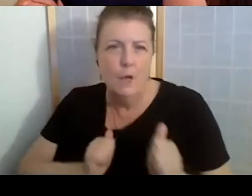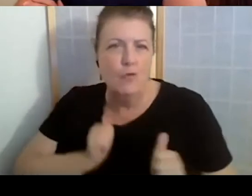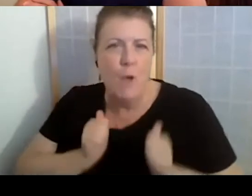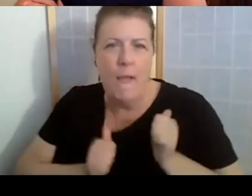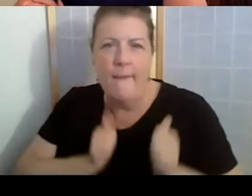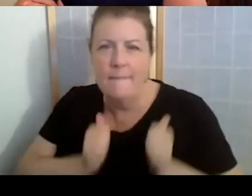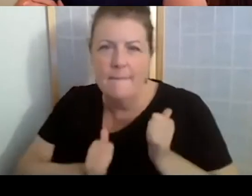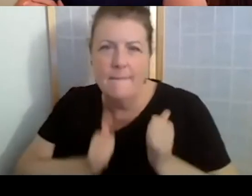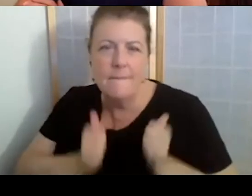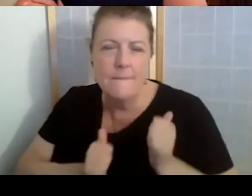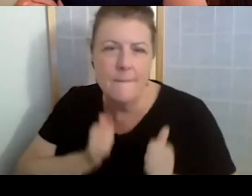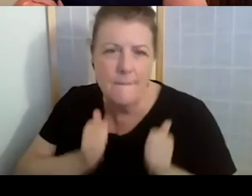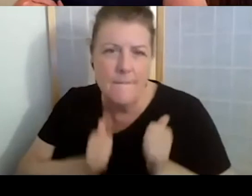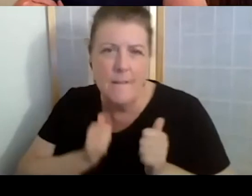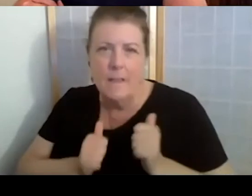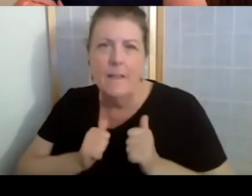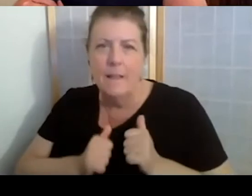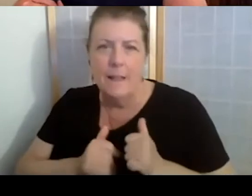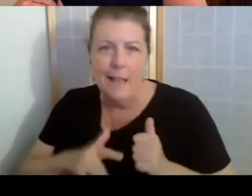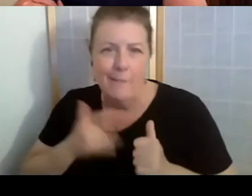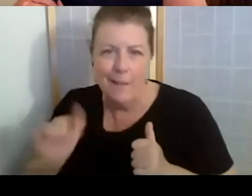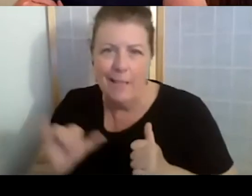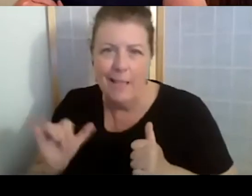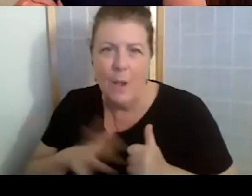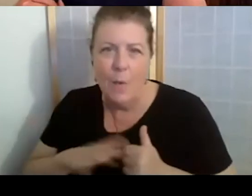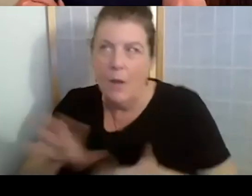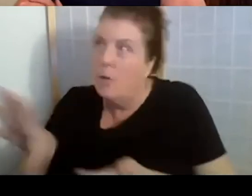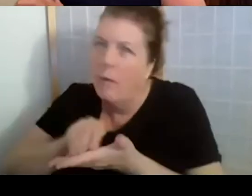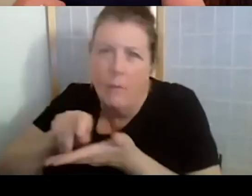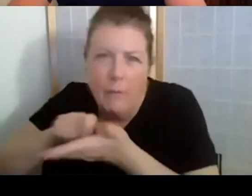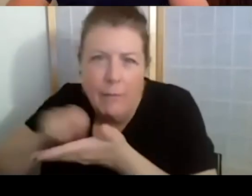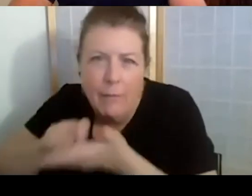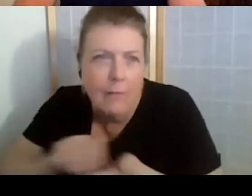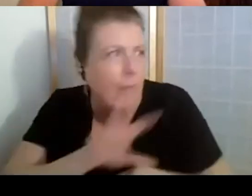And I think that there's something in,